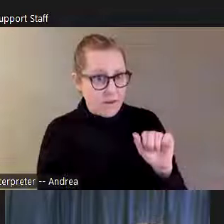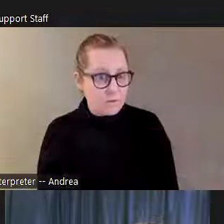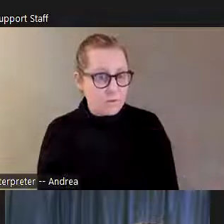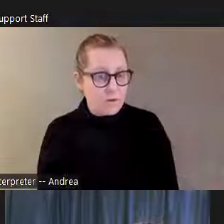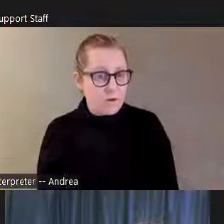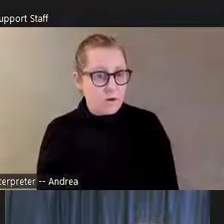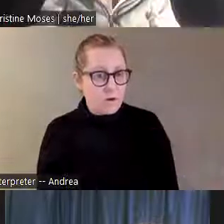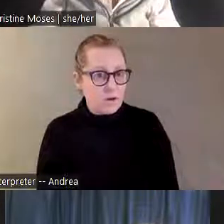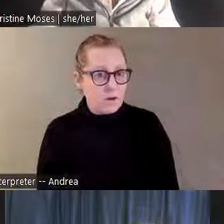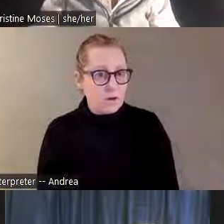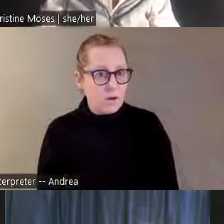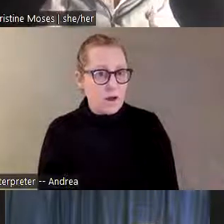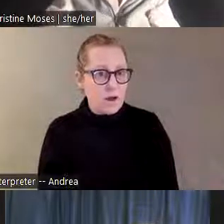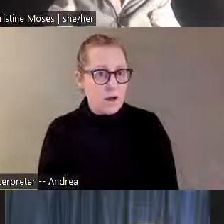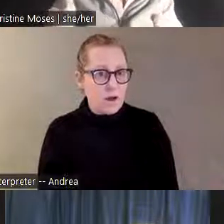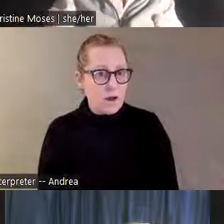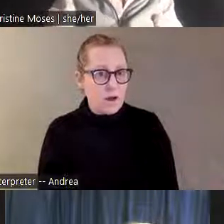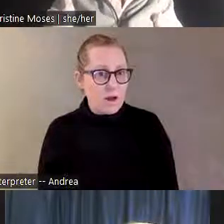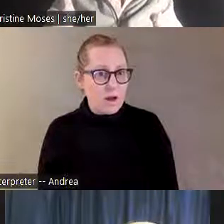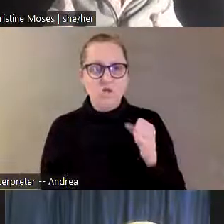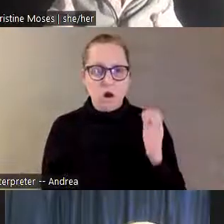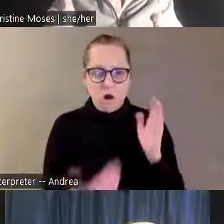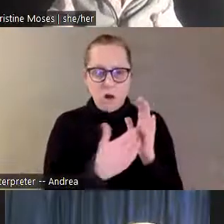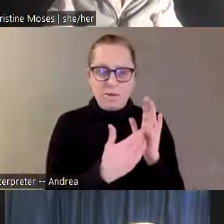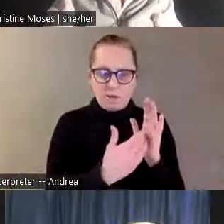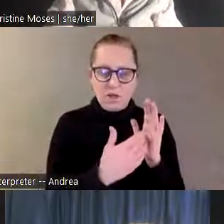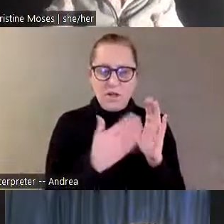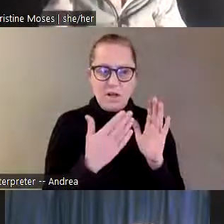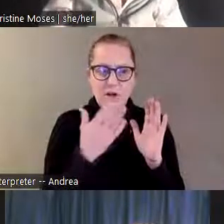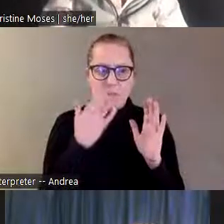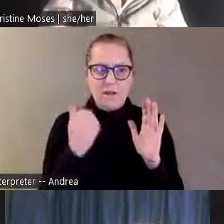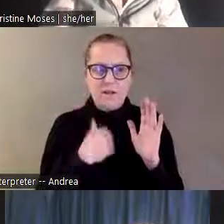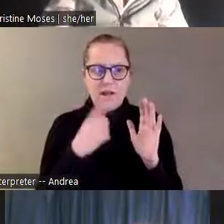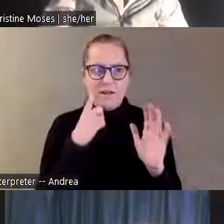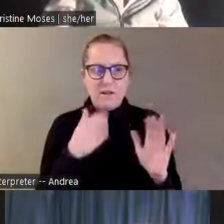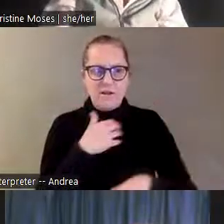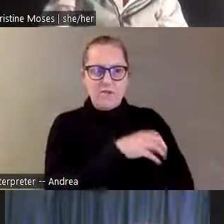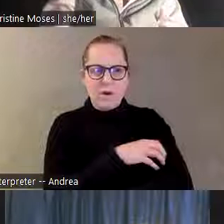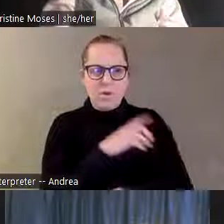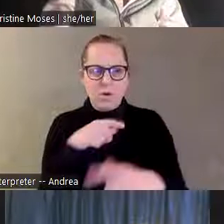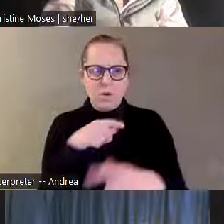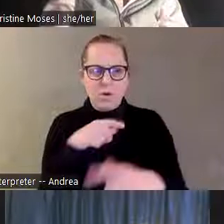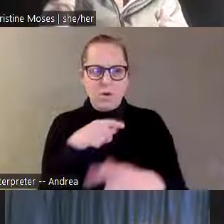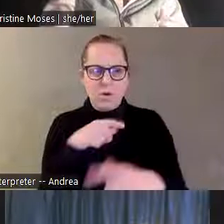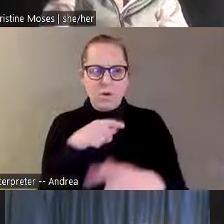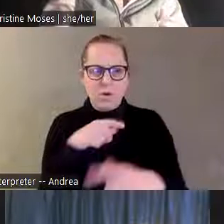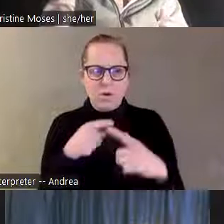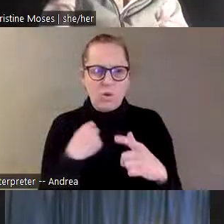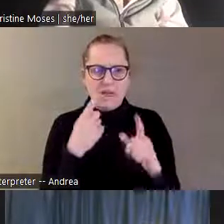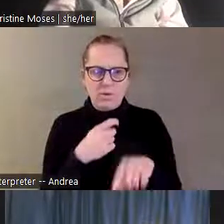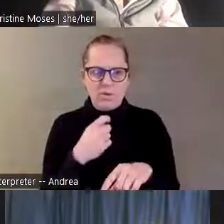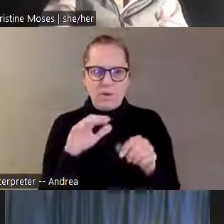I think my strong opposition lies in, I think that there is power when we say it's coming from the full